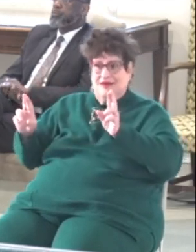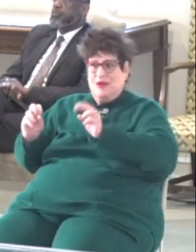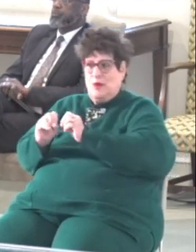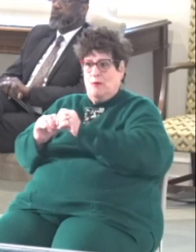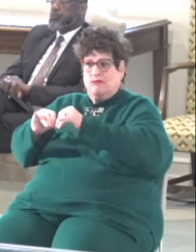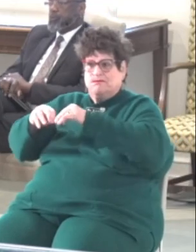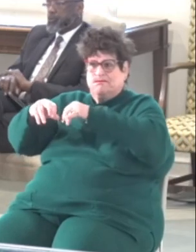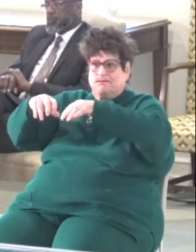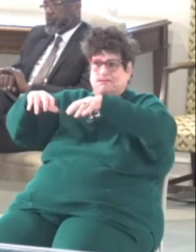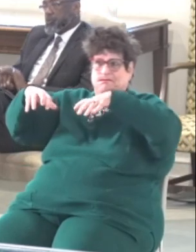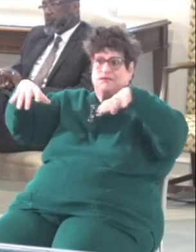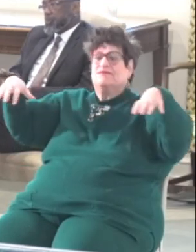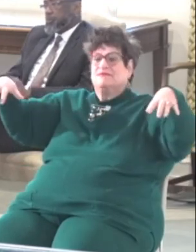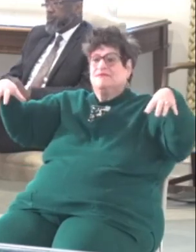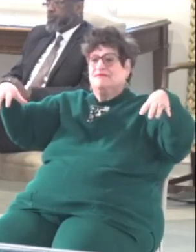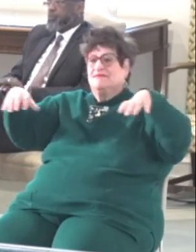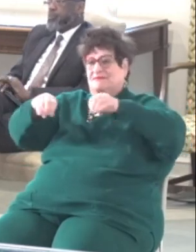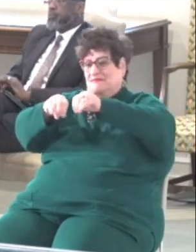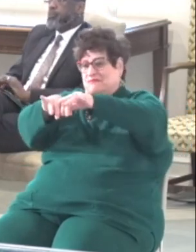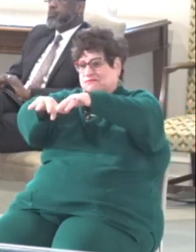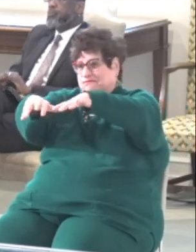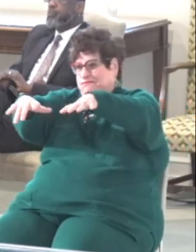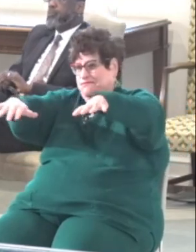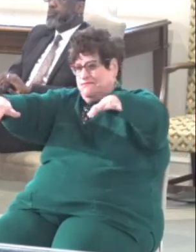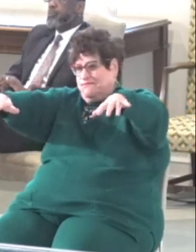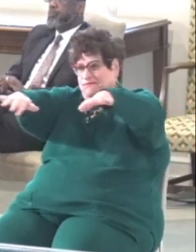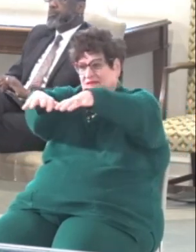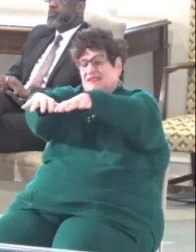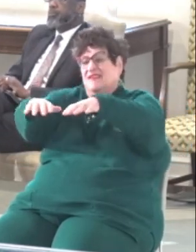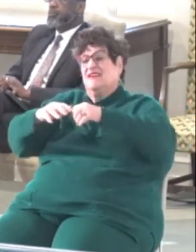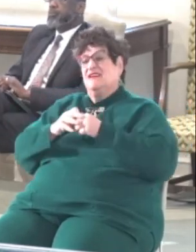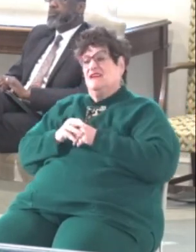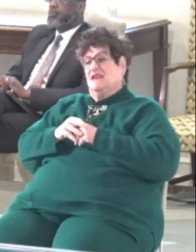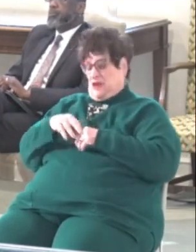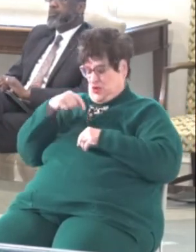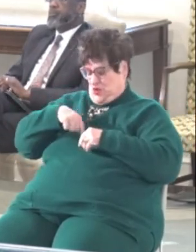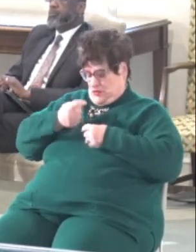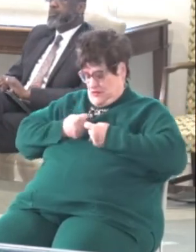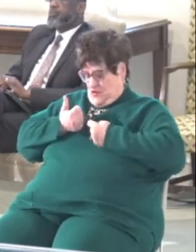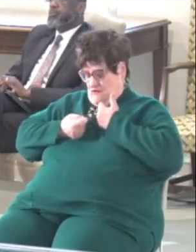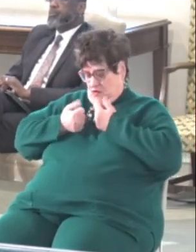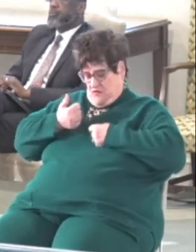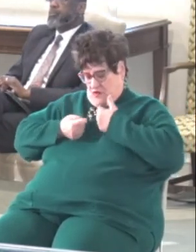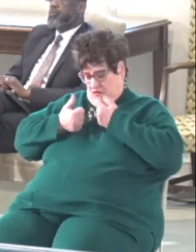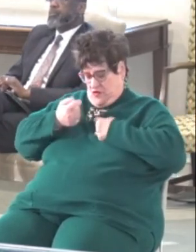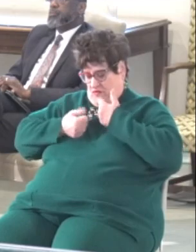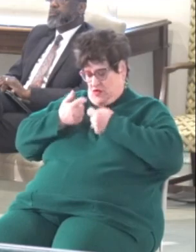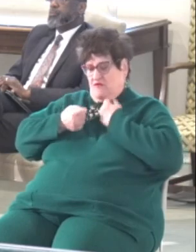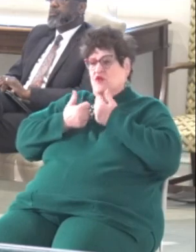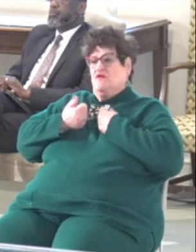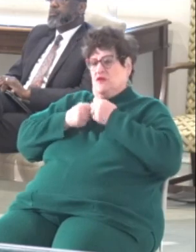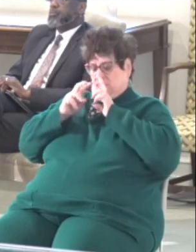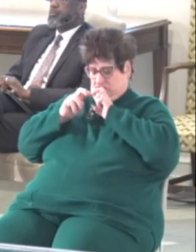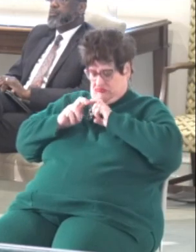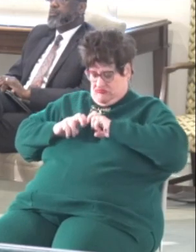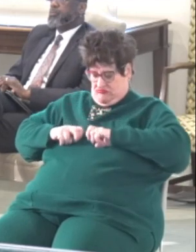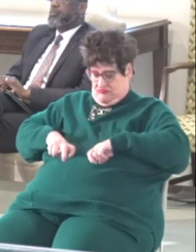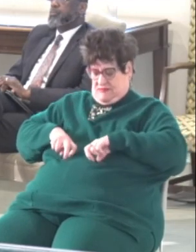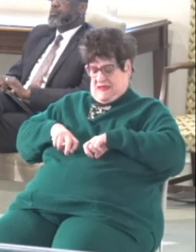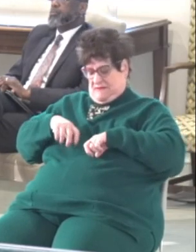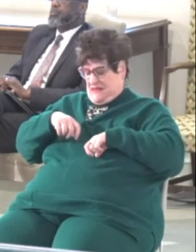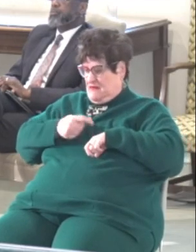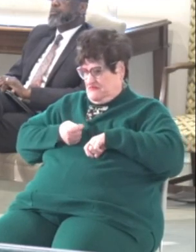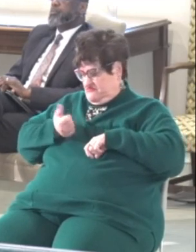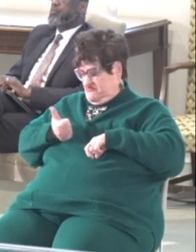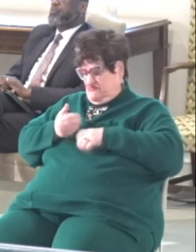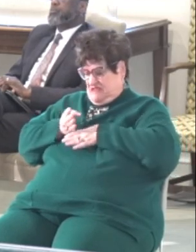for ourselves, strip away the things that no longer serve us. As I mentioned earlier, go deeper and look at